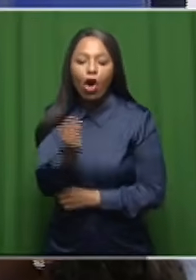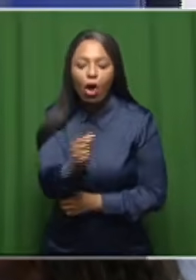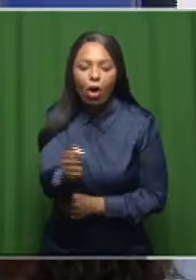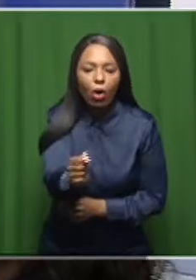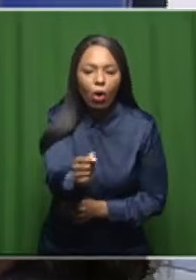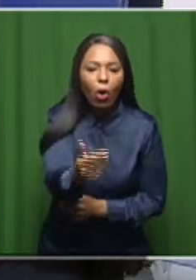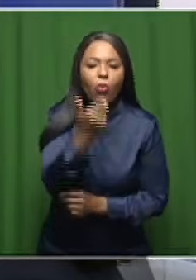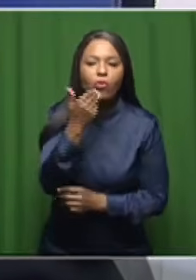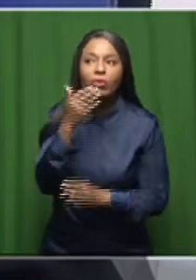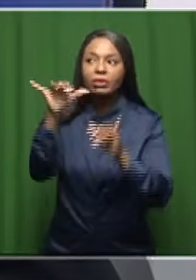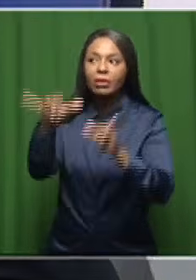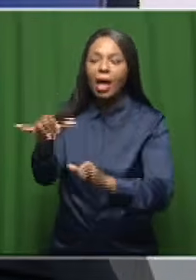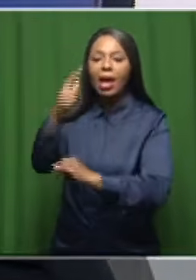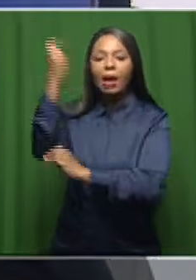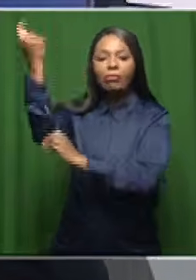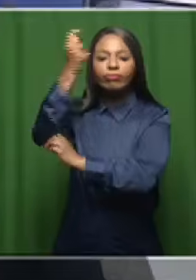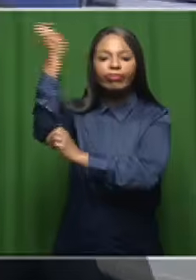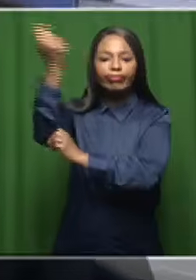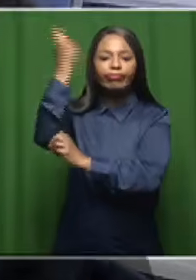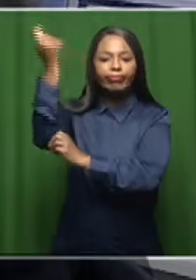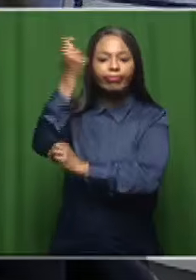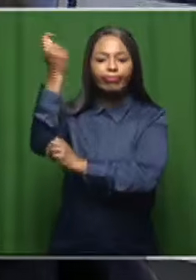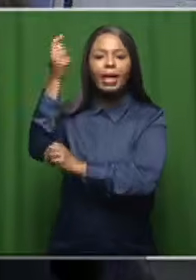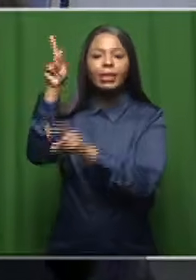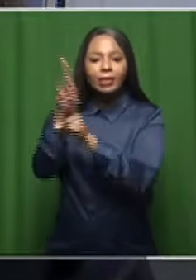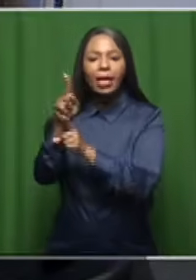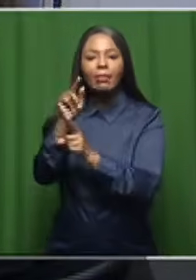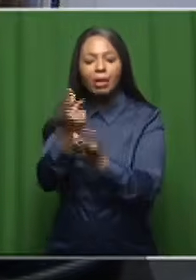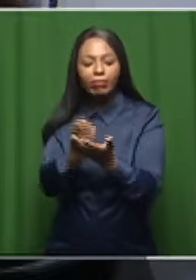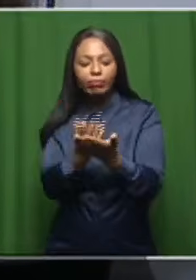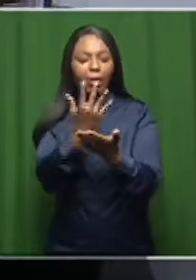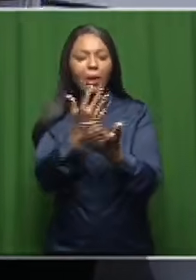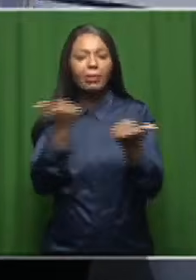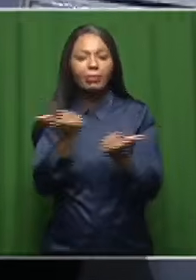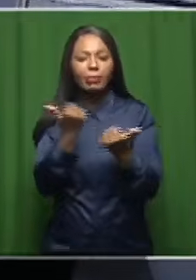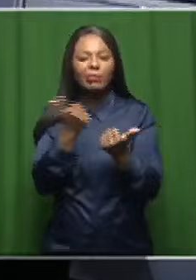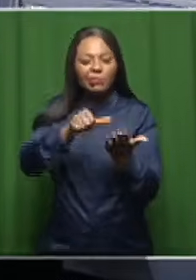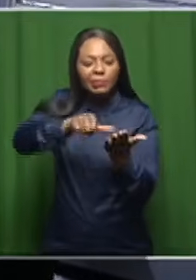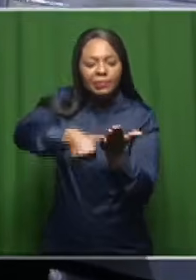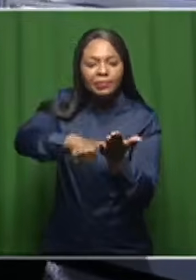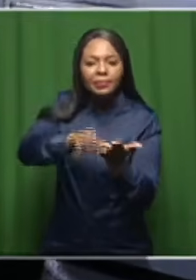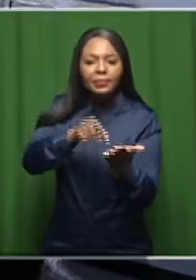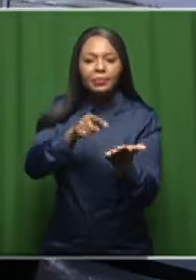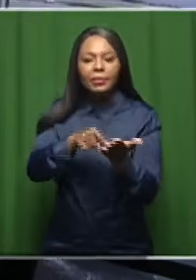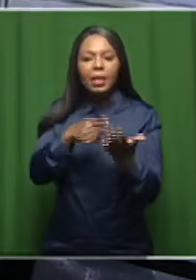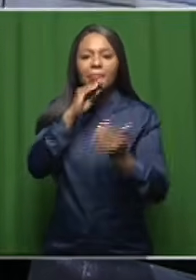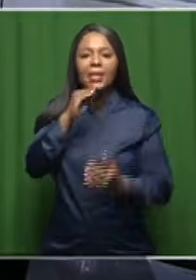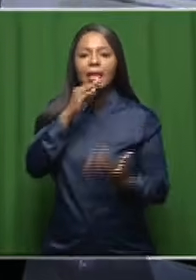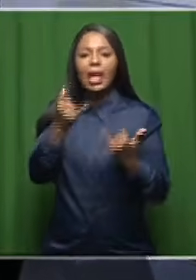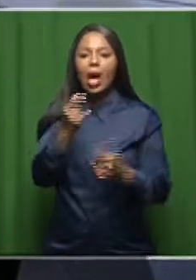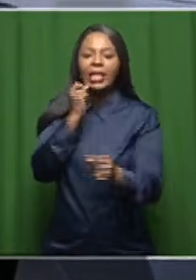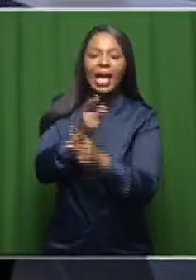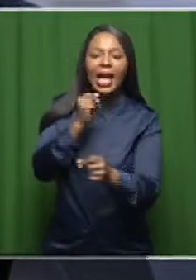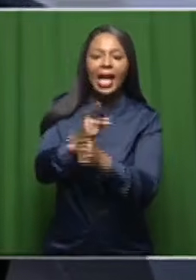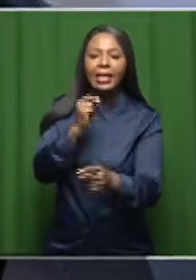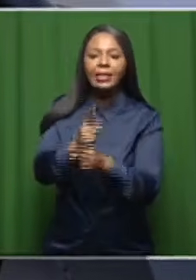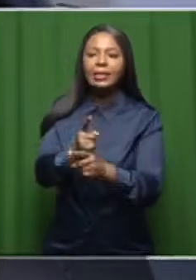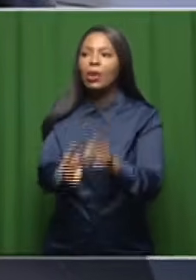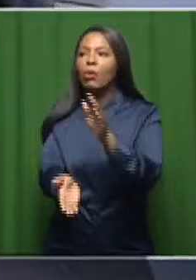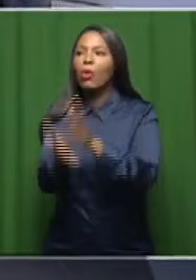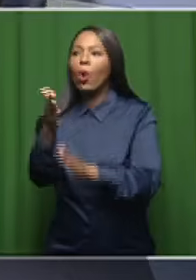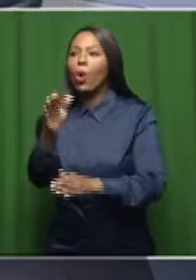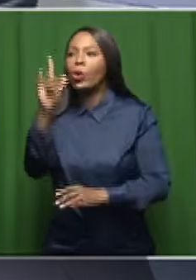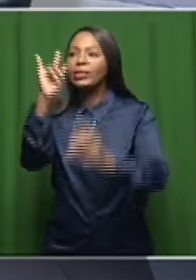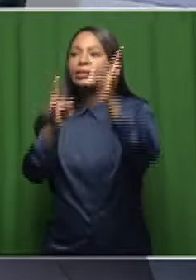rural areas, who is probably also looking in terms of the social grants, they don't necessarily have to then take the taxi to town. It